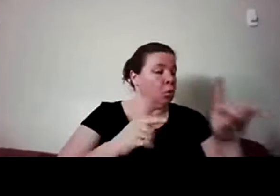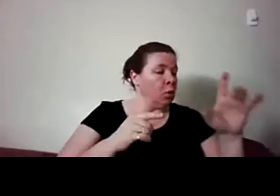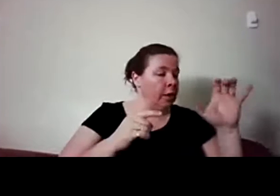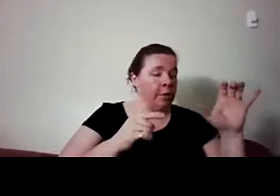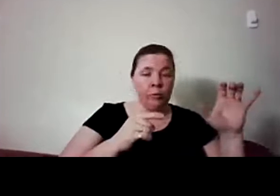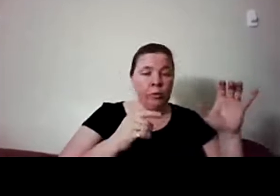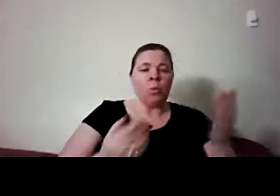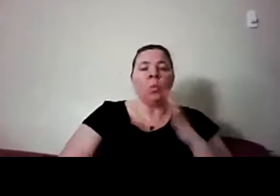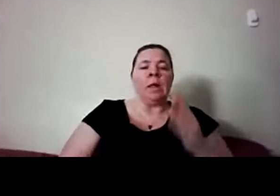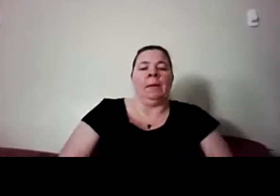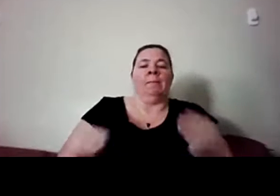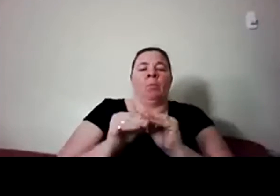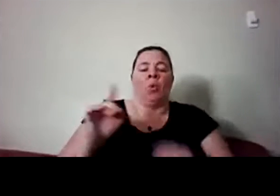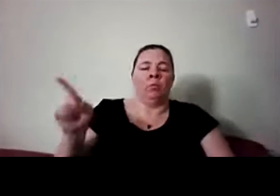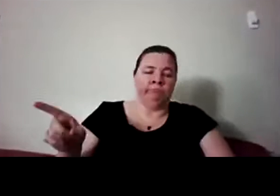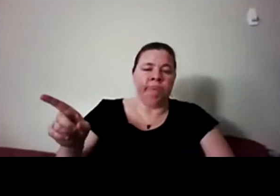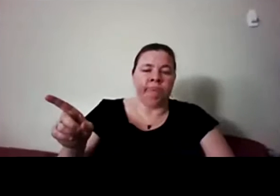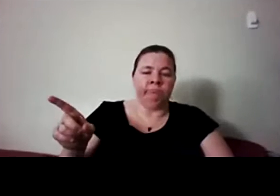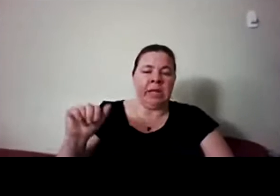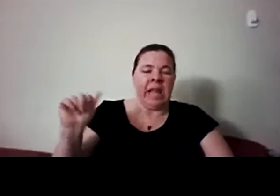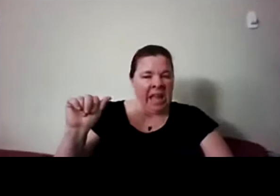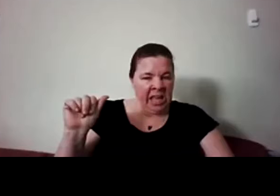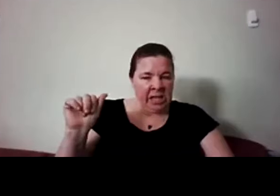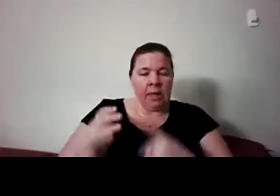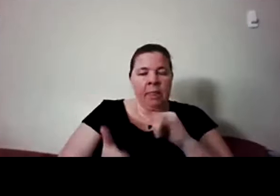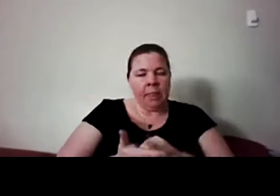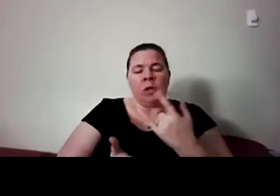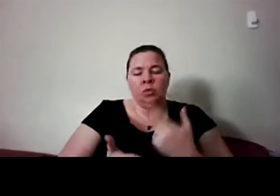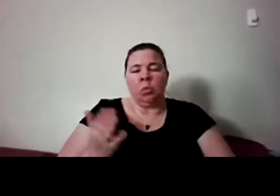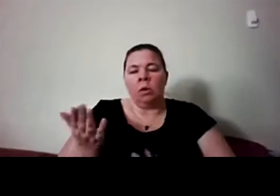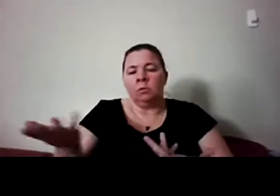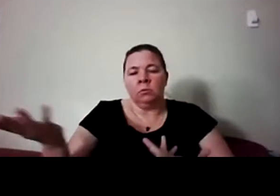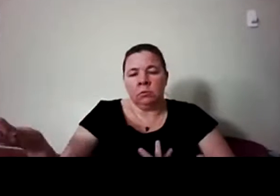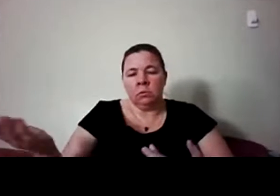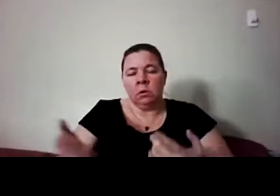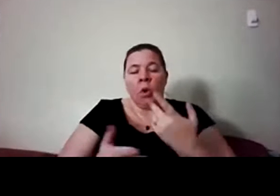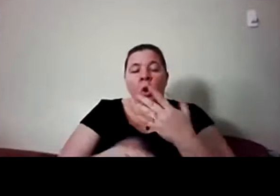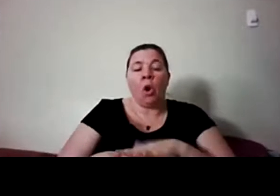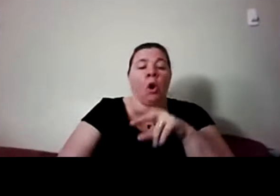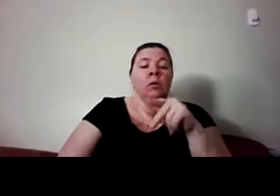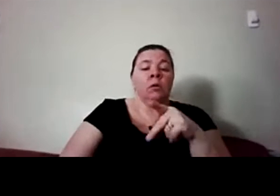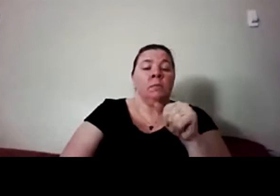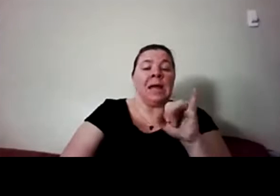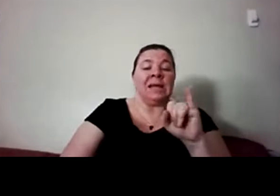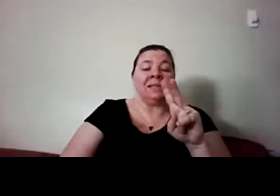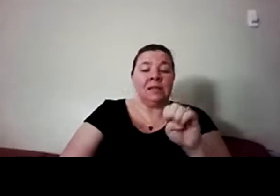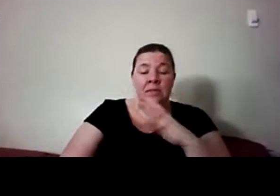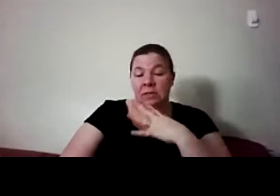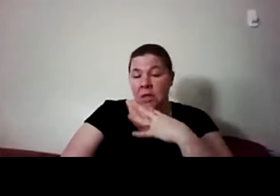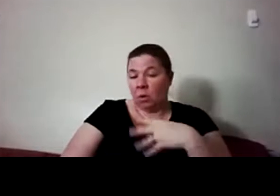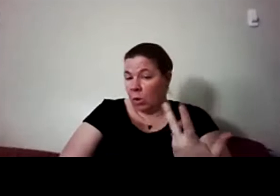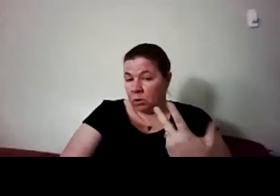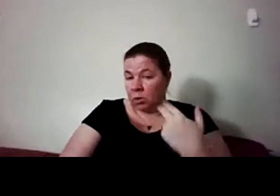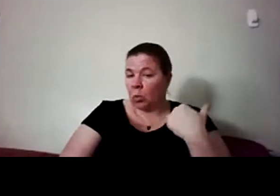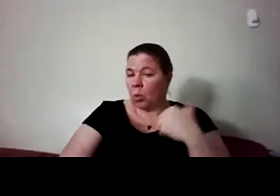that gets commission on 100 customers. That's what's in it. So in essence, what is Onpassive saying? Yes, we're going to